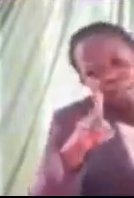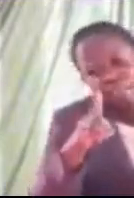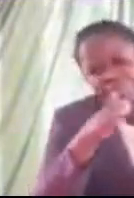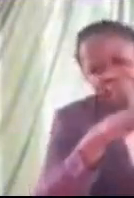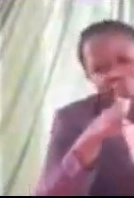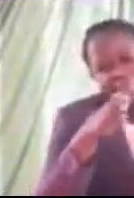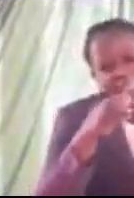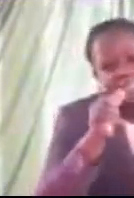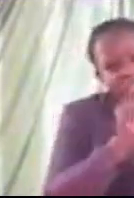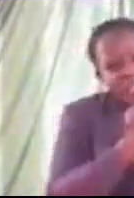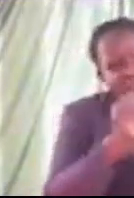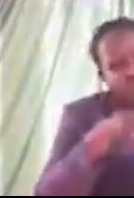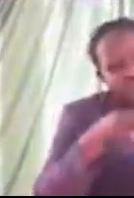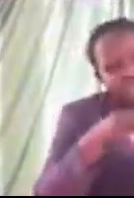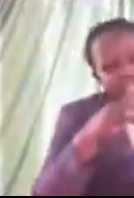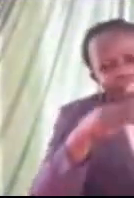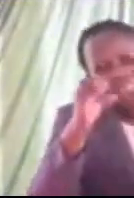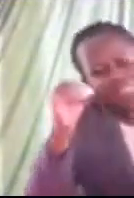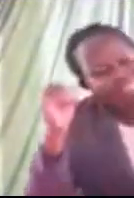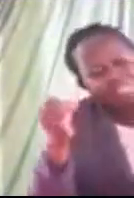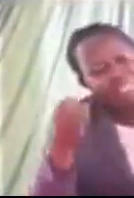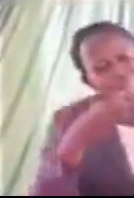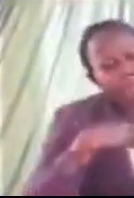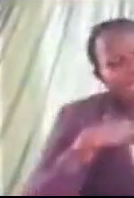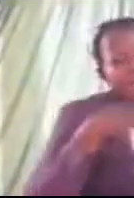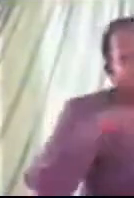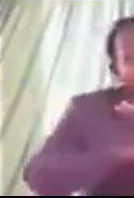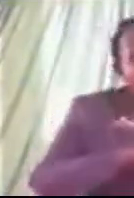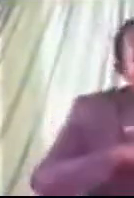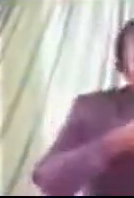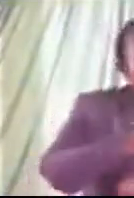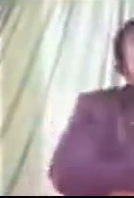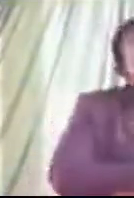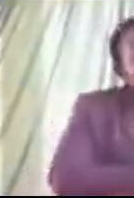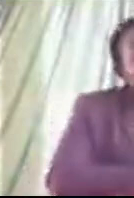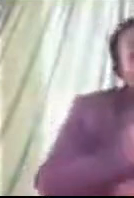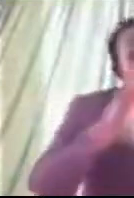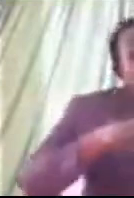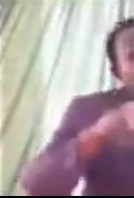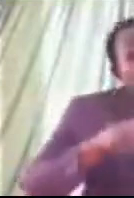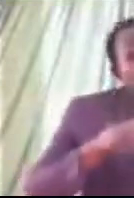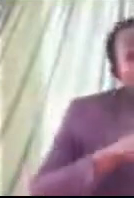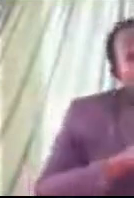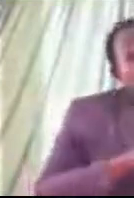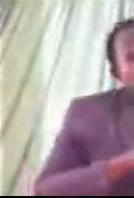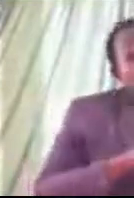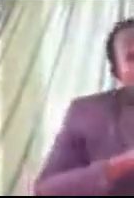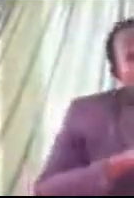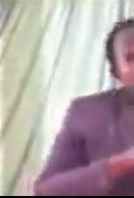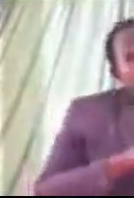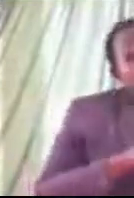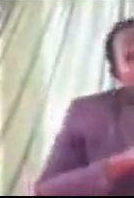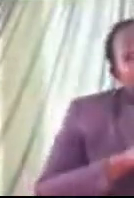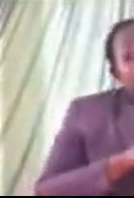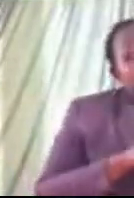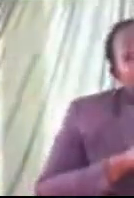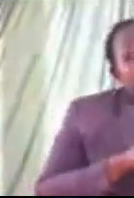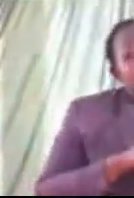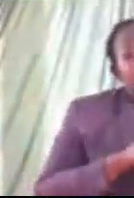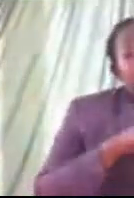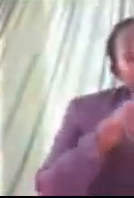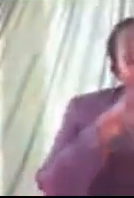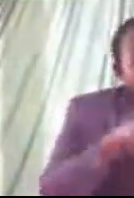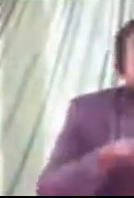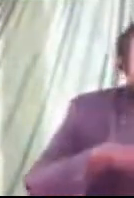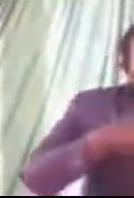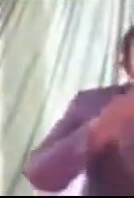1990. 1990, I was in Form 4. So, at the Alliance High School. And they laid evidence